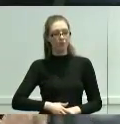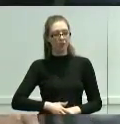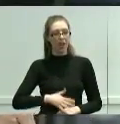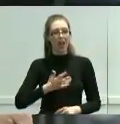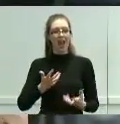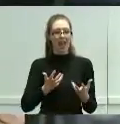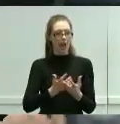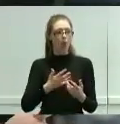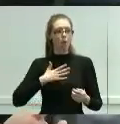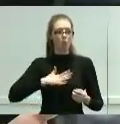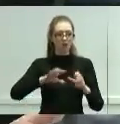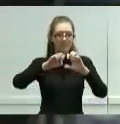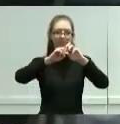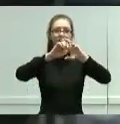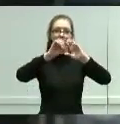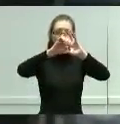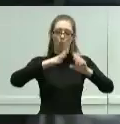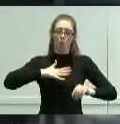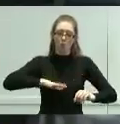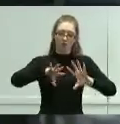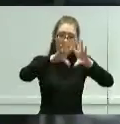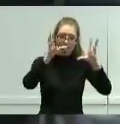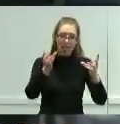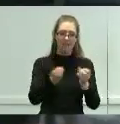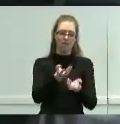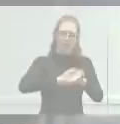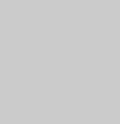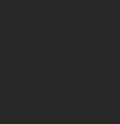forward, it could help everybody. Great. Thank you very much.